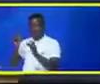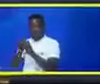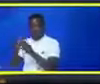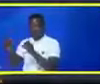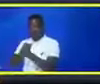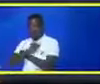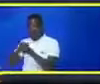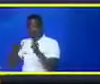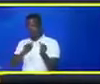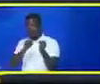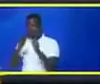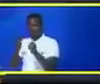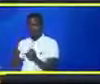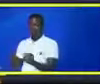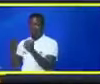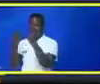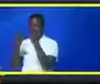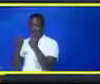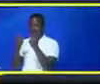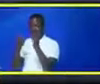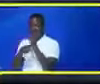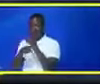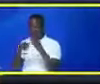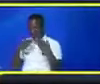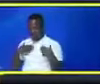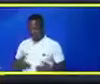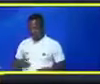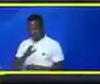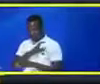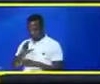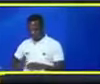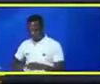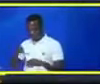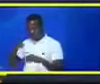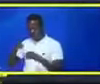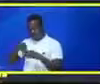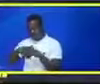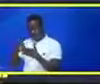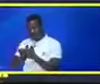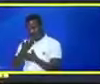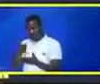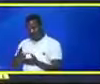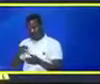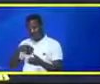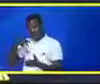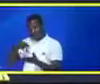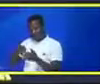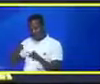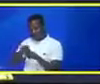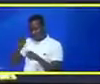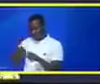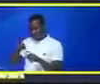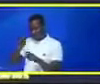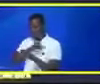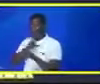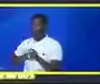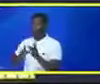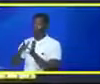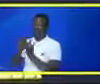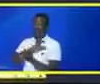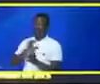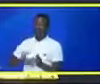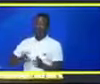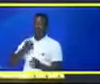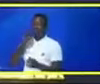the power and the strength of the body of Christ over Ghana, I stand as an apostle of the Lord Jesus Christ and